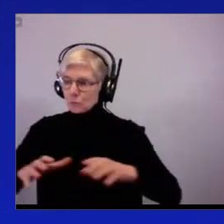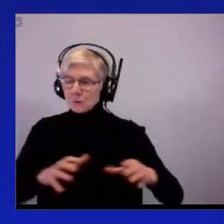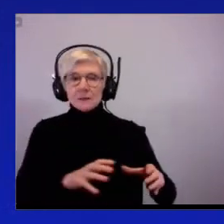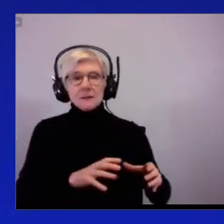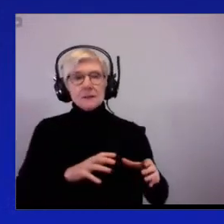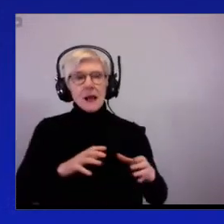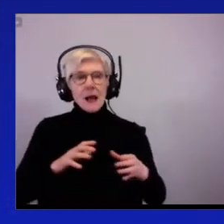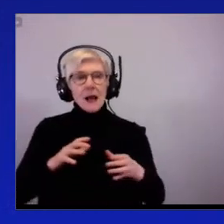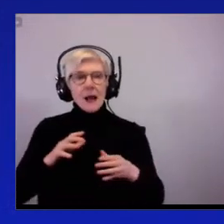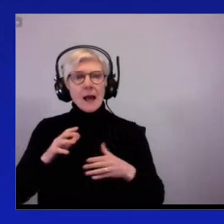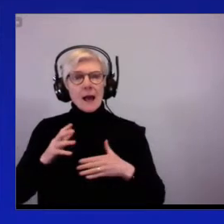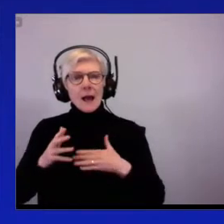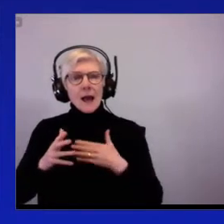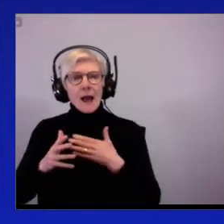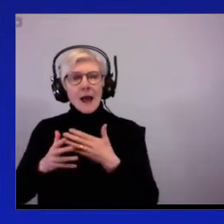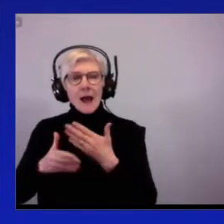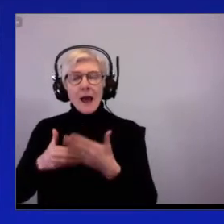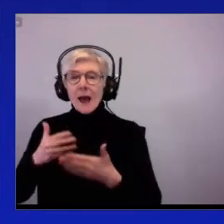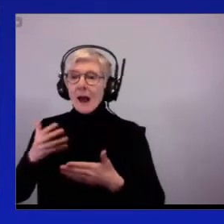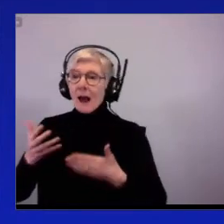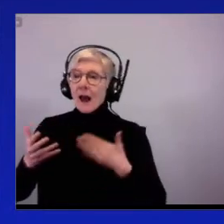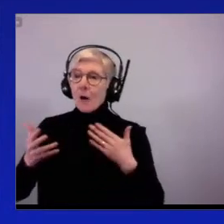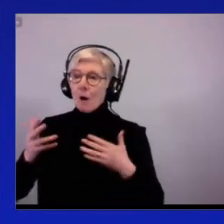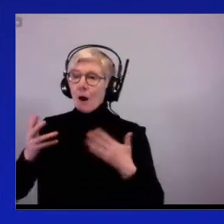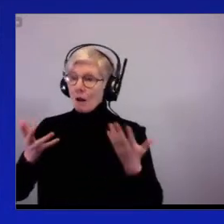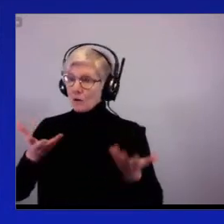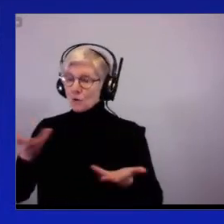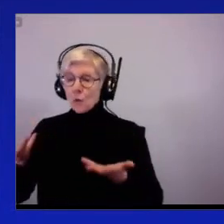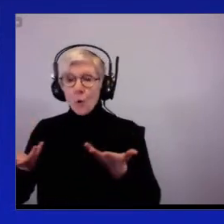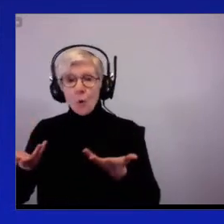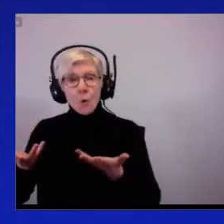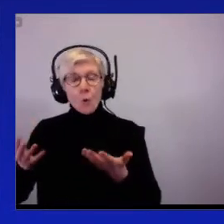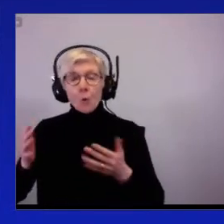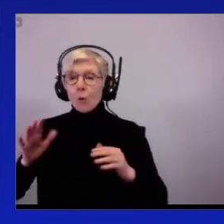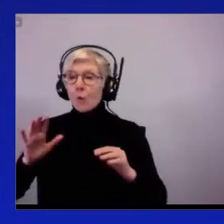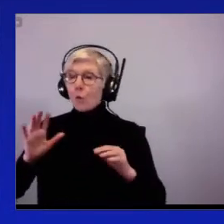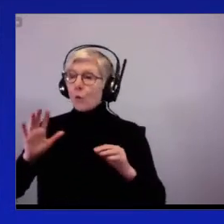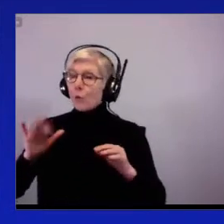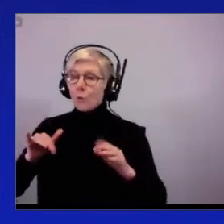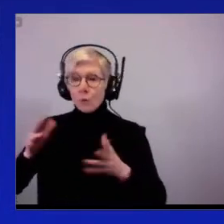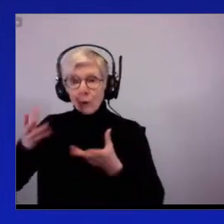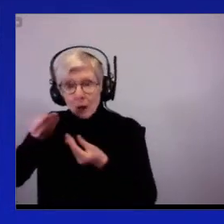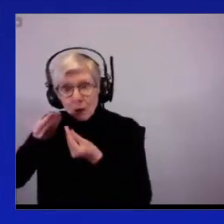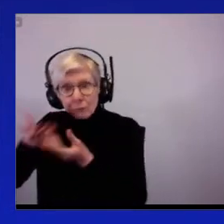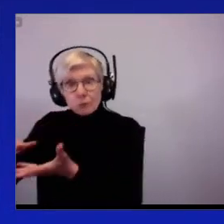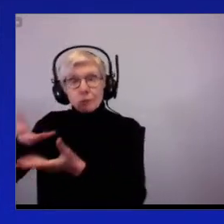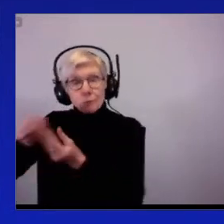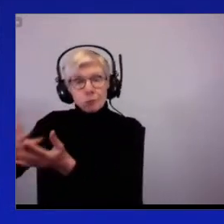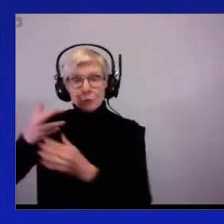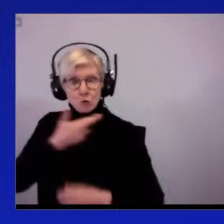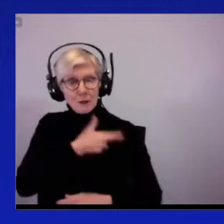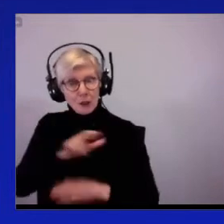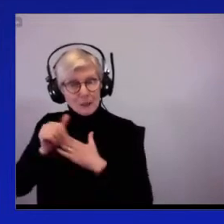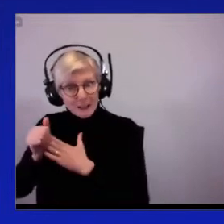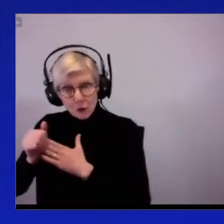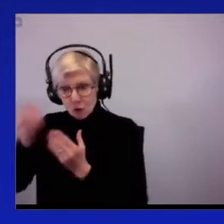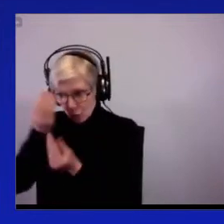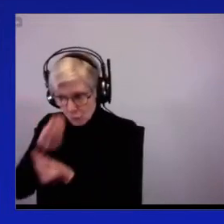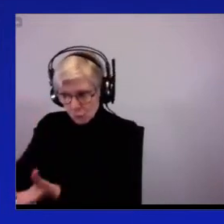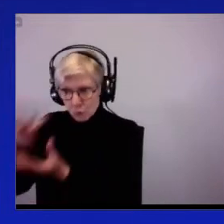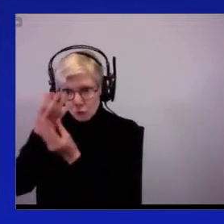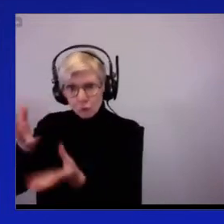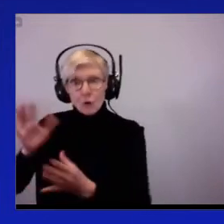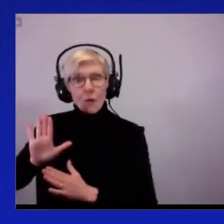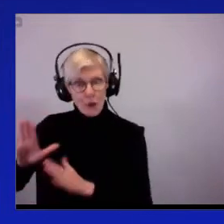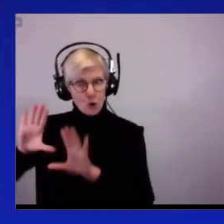messages. Right now, we give key messages, updates on the situation, information that people might need, and it will come to